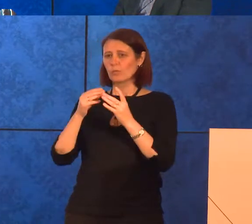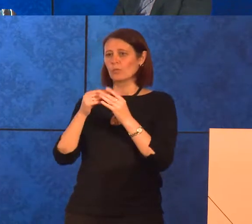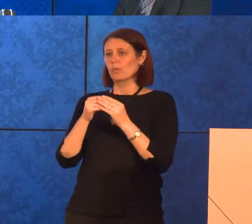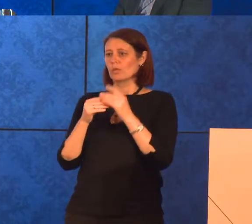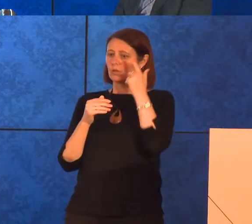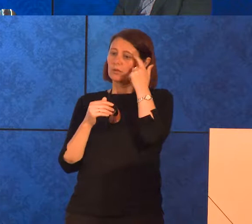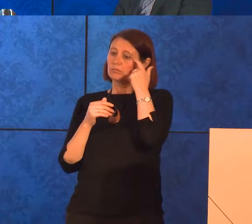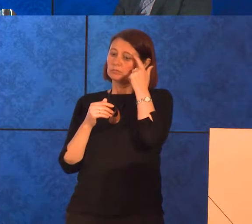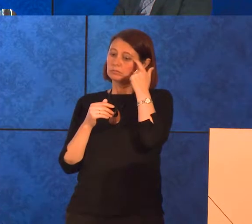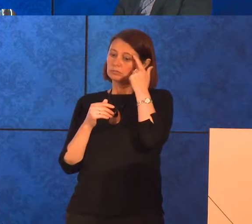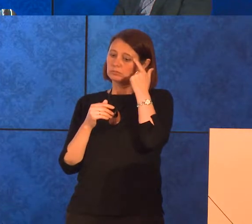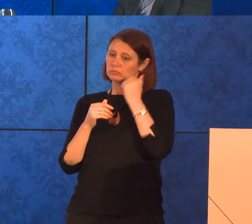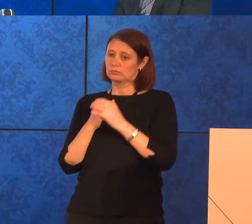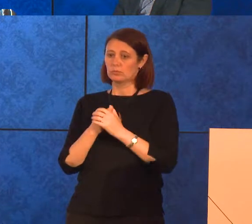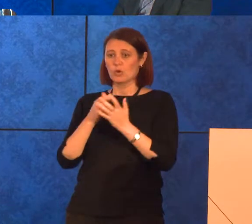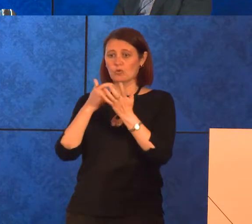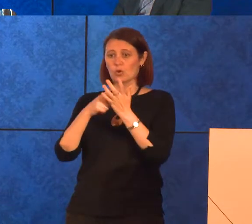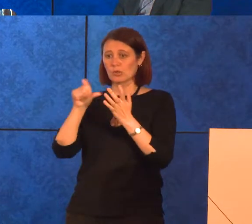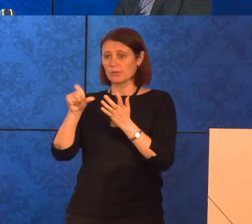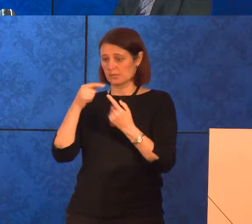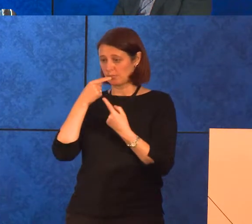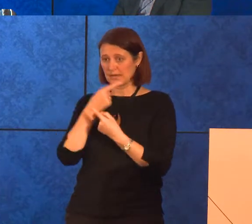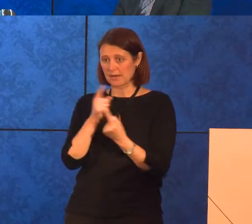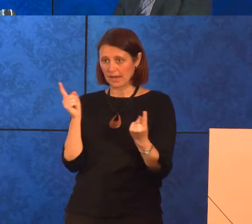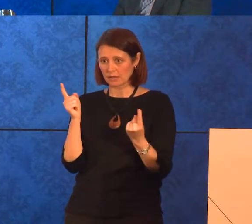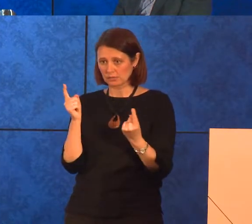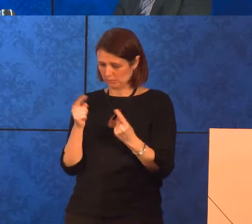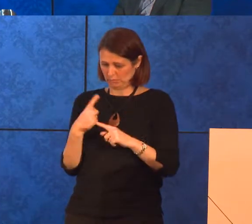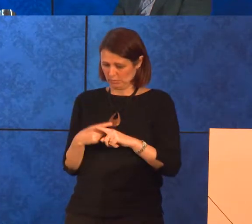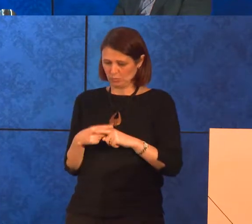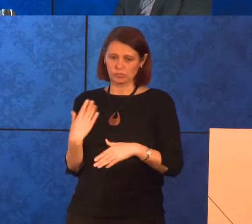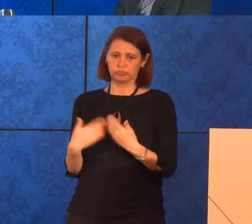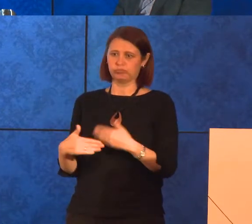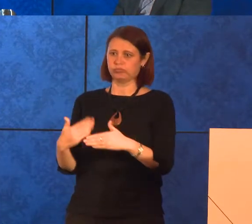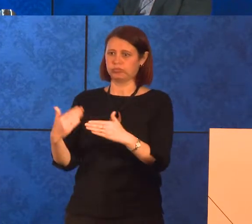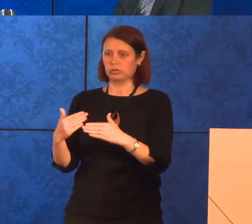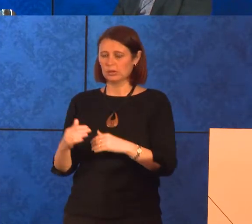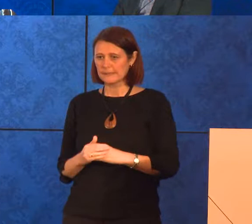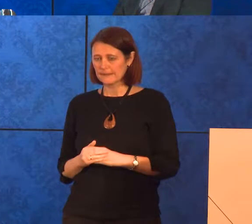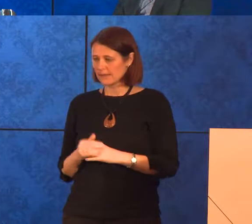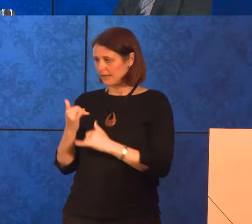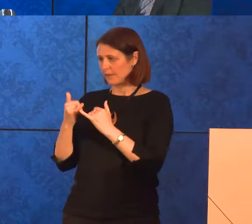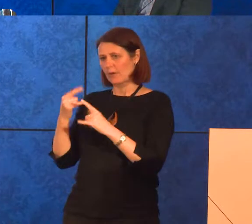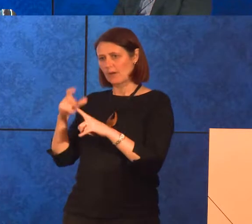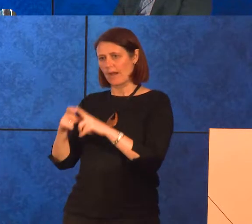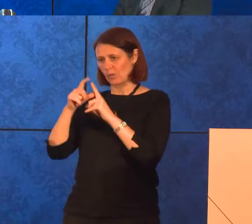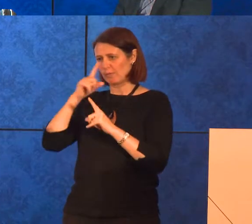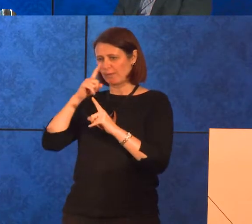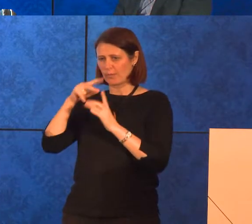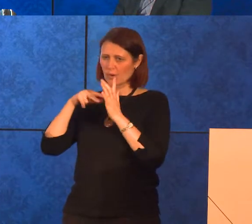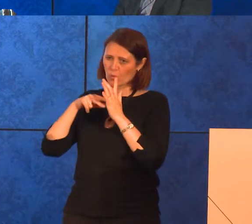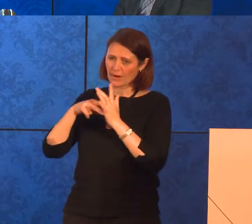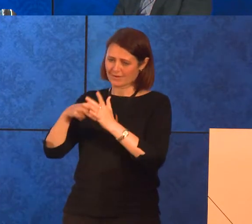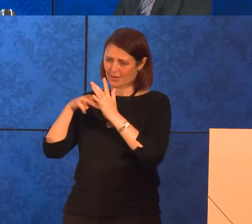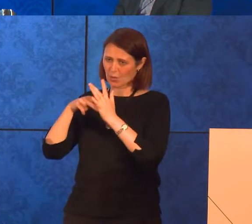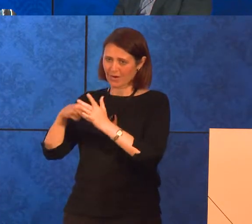Commission had been announced, it obviously was a very fast-paced process. It's very hard for a lot of people that have been waiting so